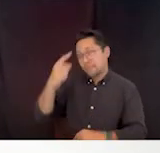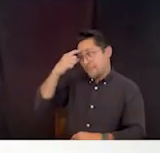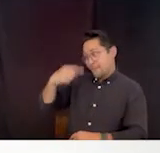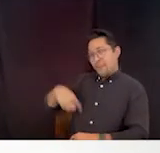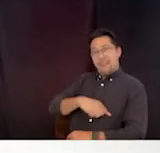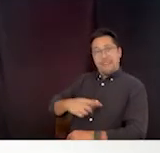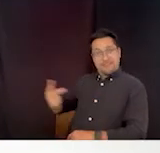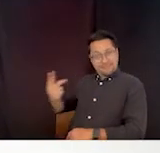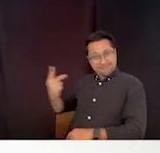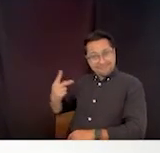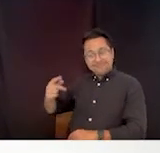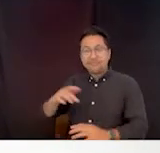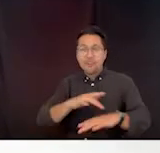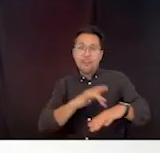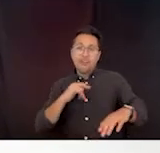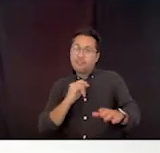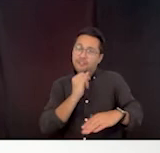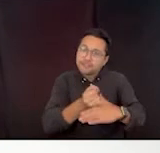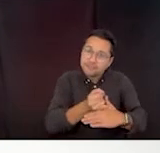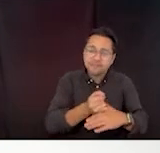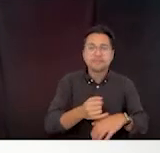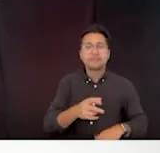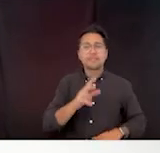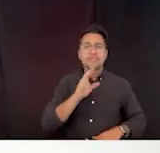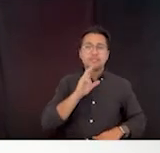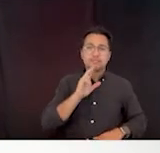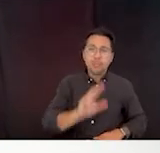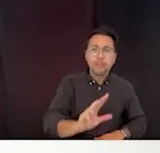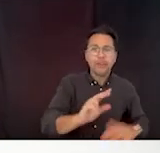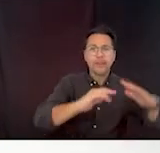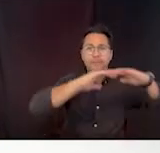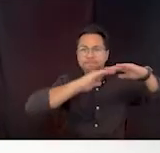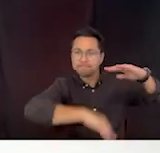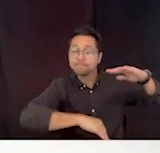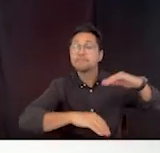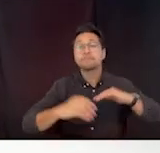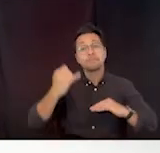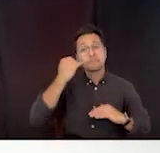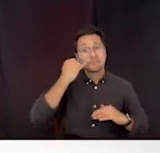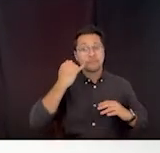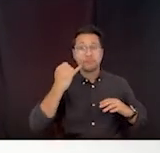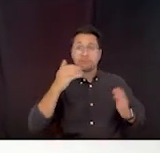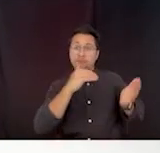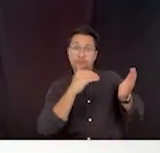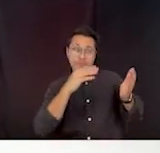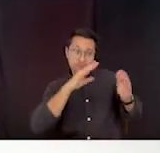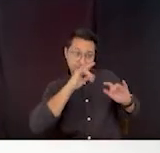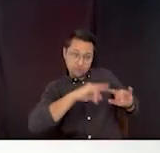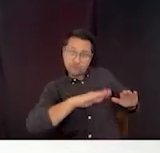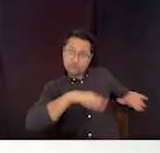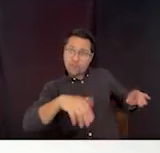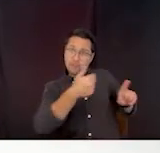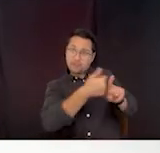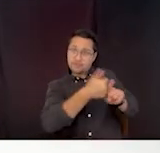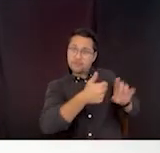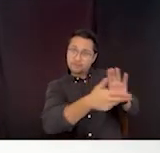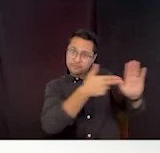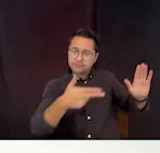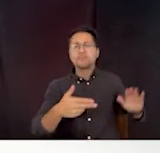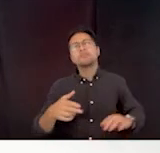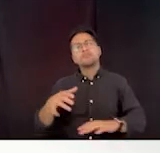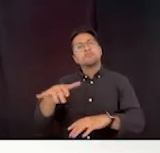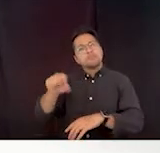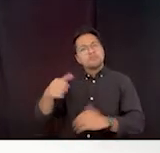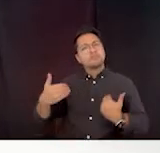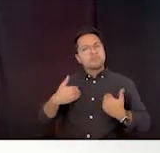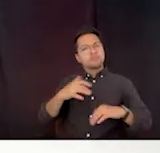said, in the early intervention, it's that kind of 3 and younger. So when your child's diagnosed that early, there's absolutely the free resource of Early Steps, but often